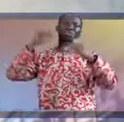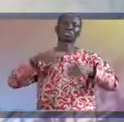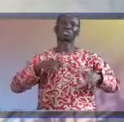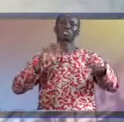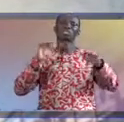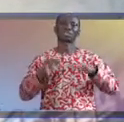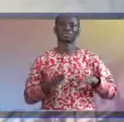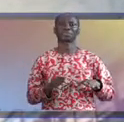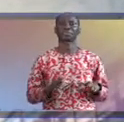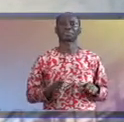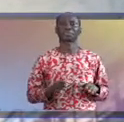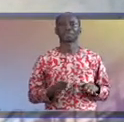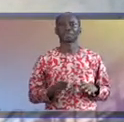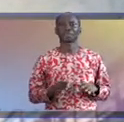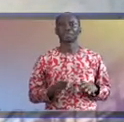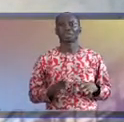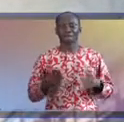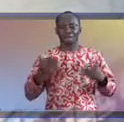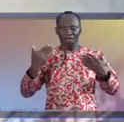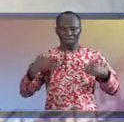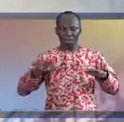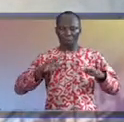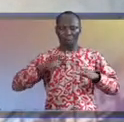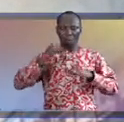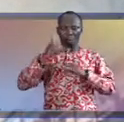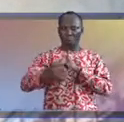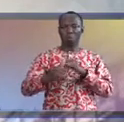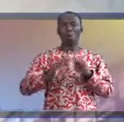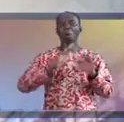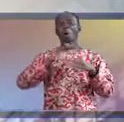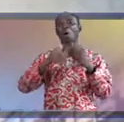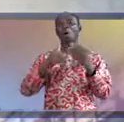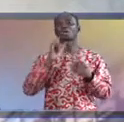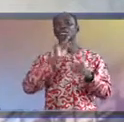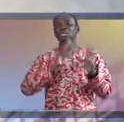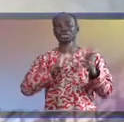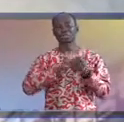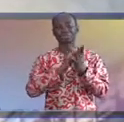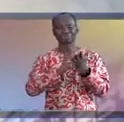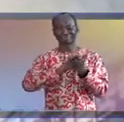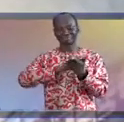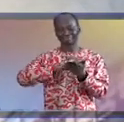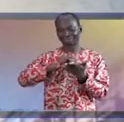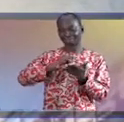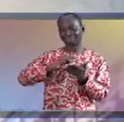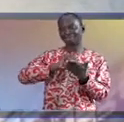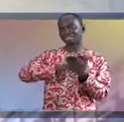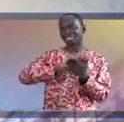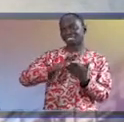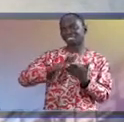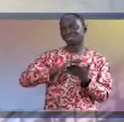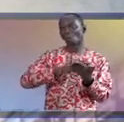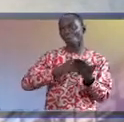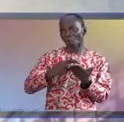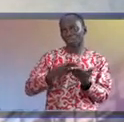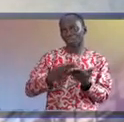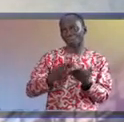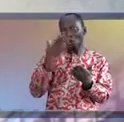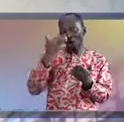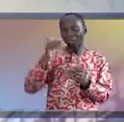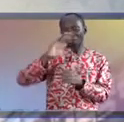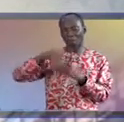mununkum no emu nti omu free mu free ye no oman ni nyina ho ate e won yankopon nim won nyina enye